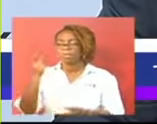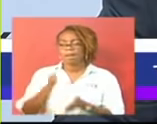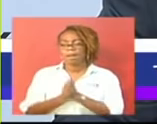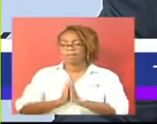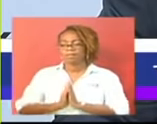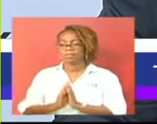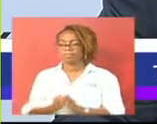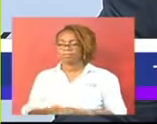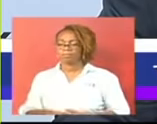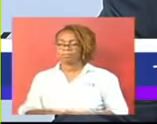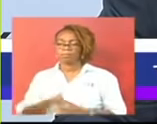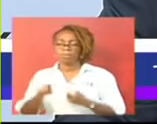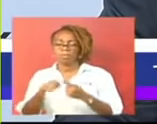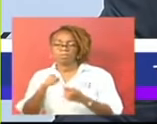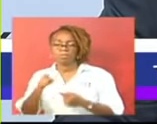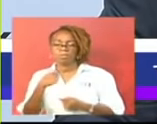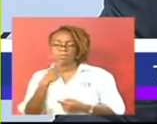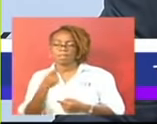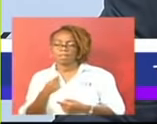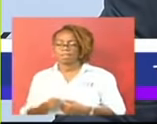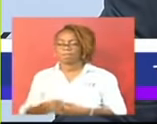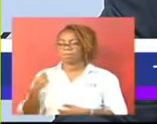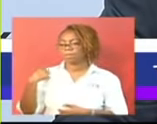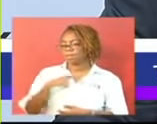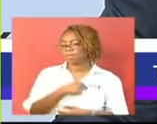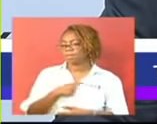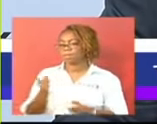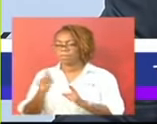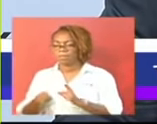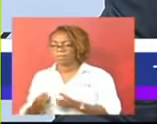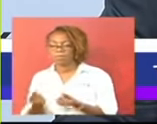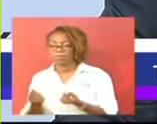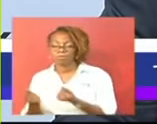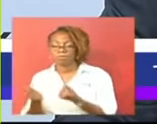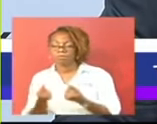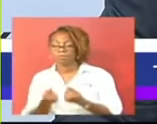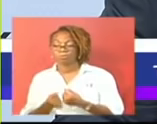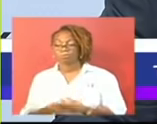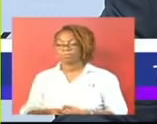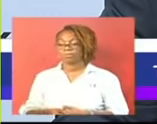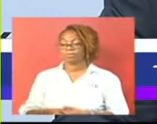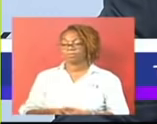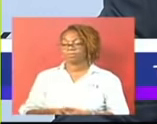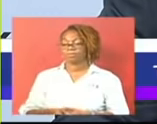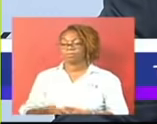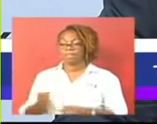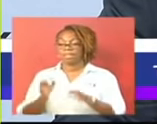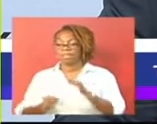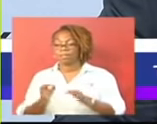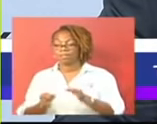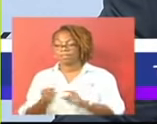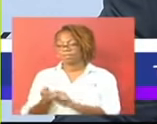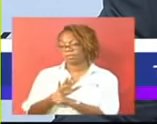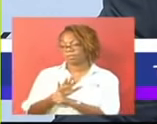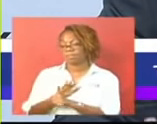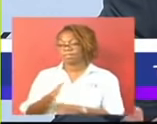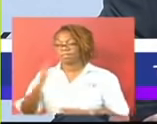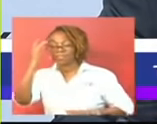to be done more or less. If and when a virus is determined to be more transmissible, the issue